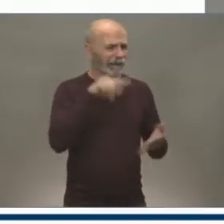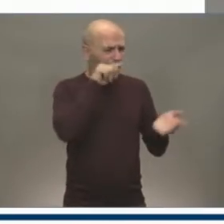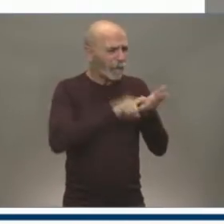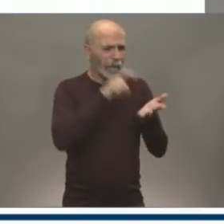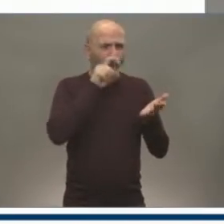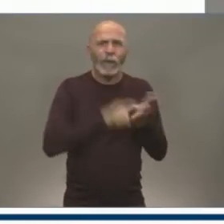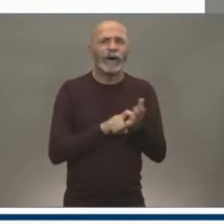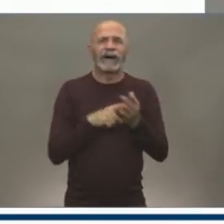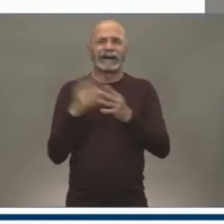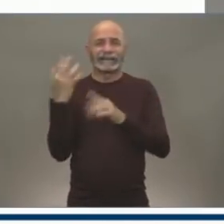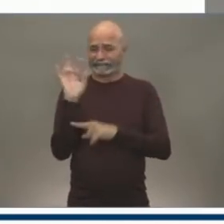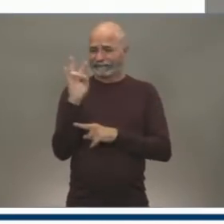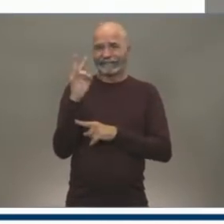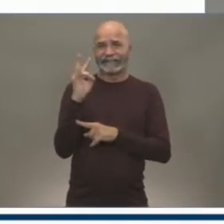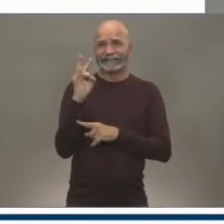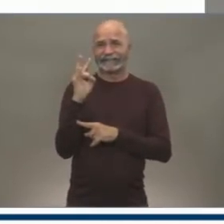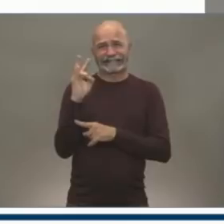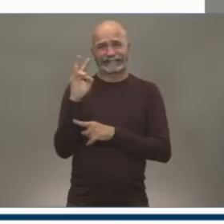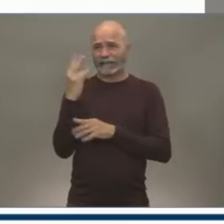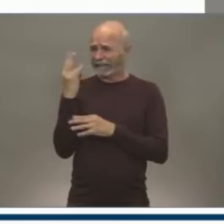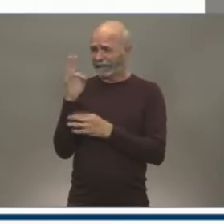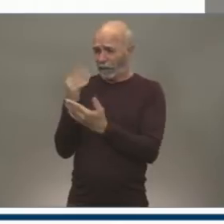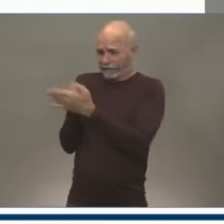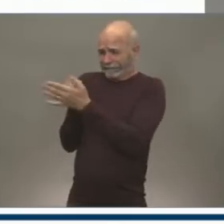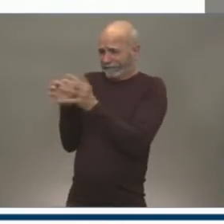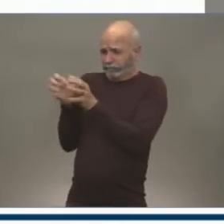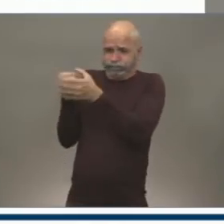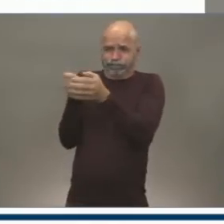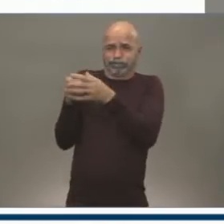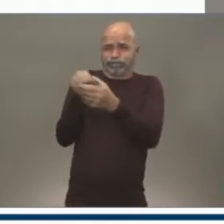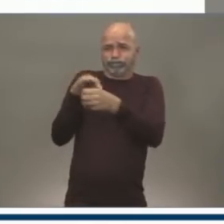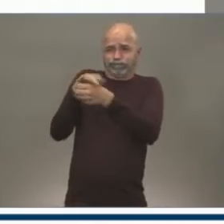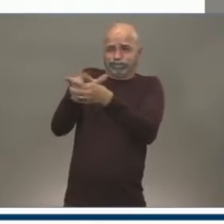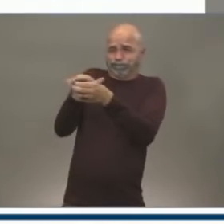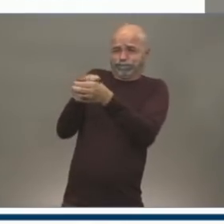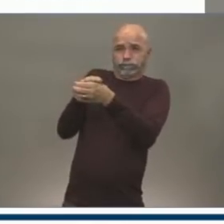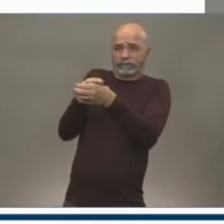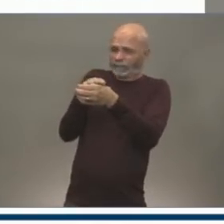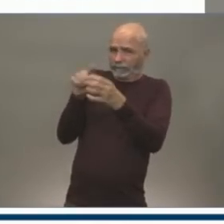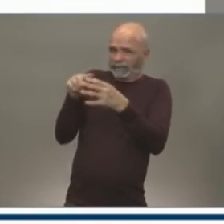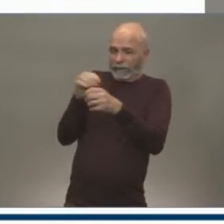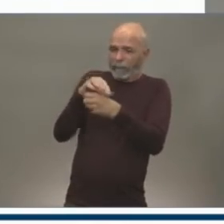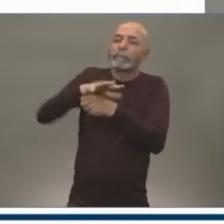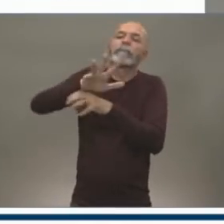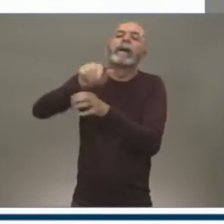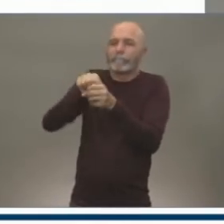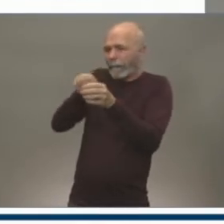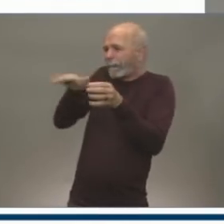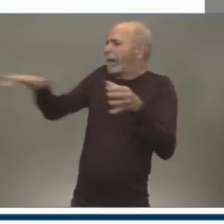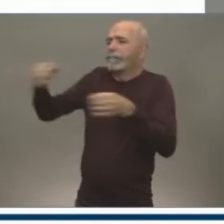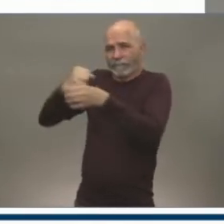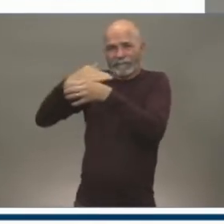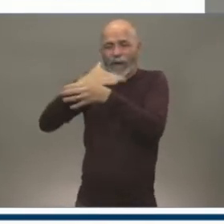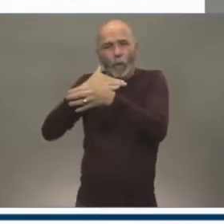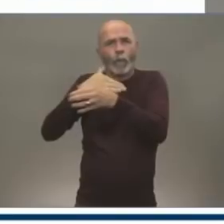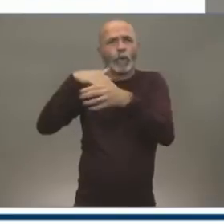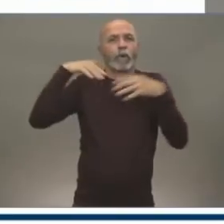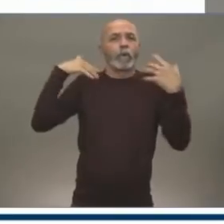contacts, but many of the cases have a lot more than that. Putting this in perspective, a week ago we